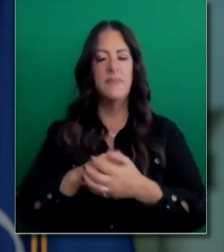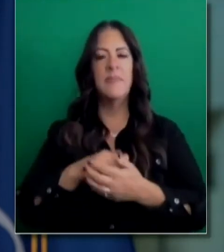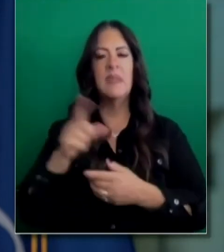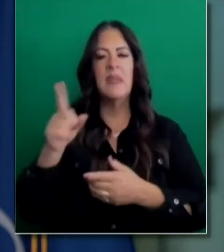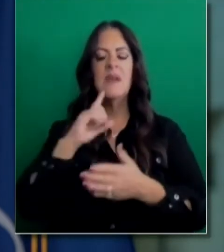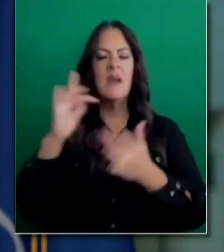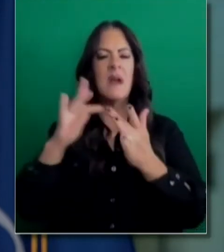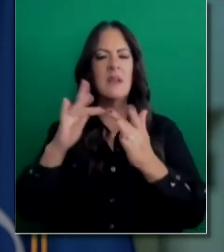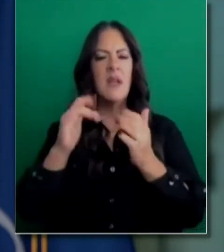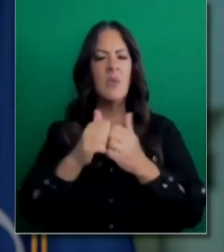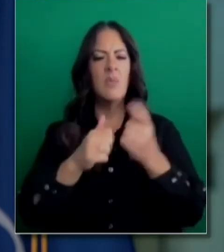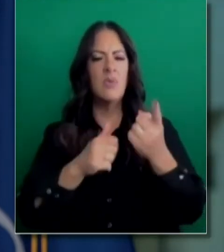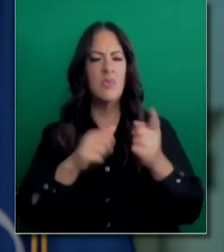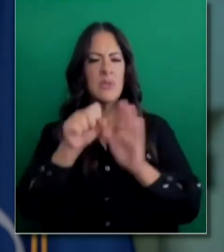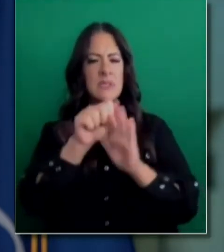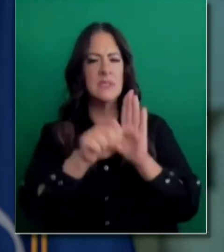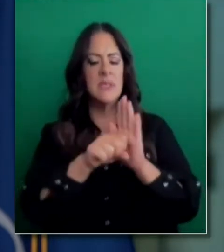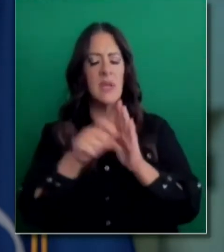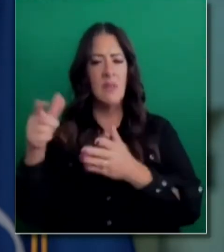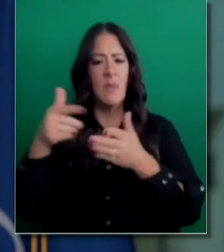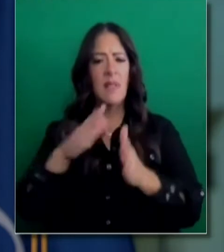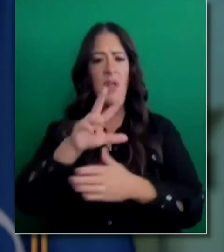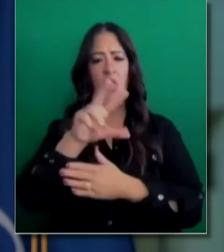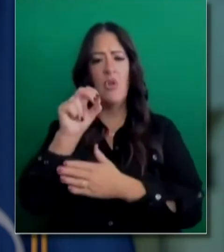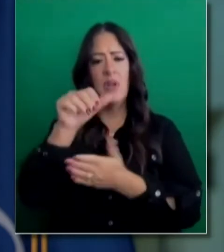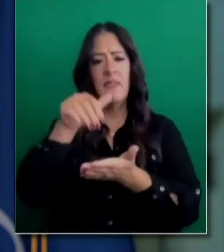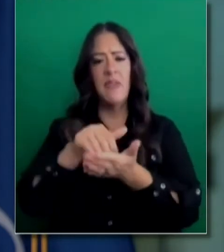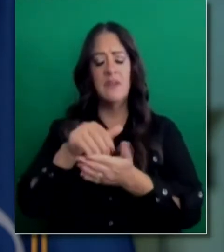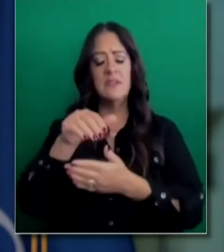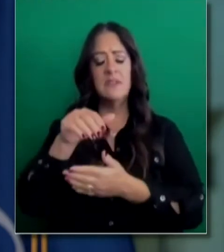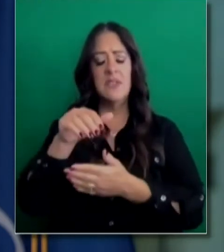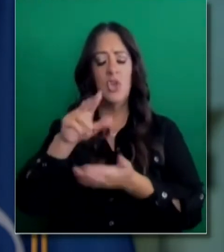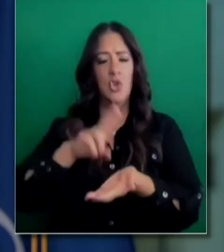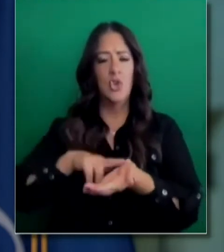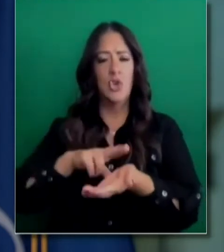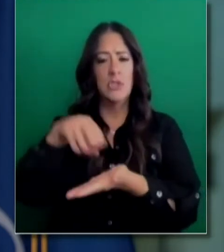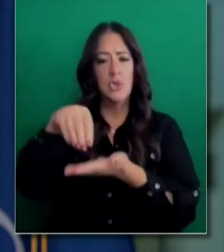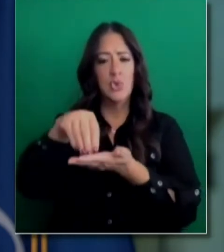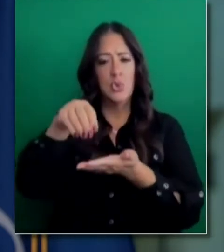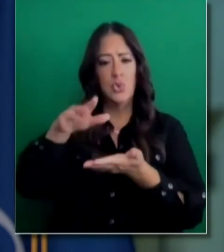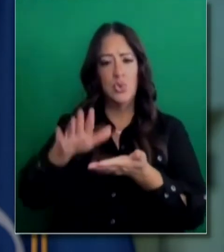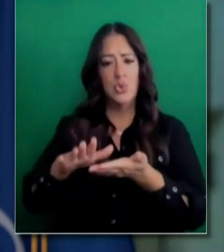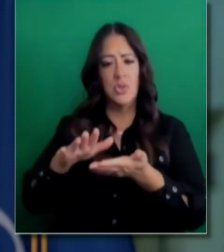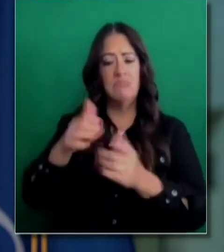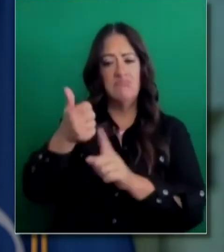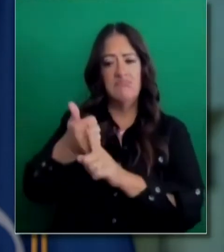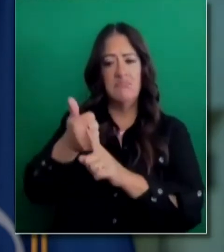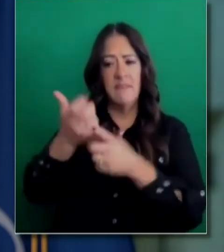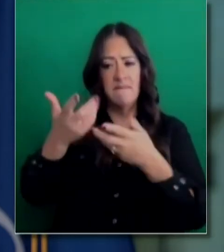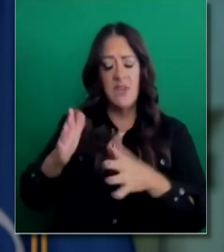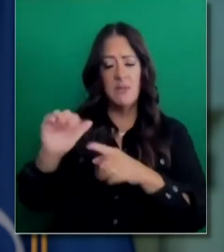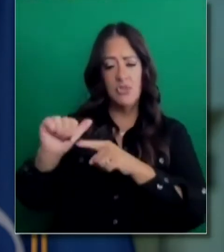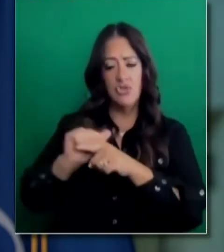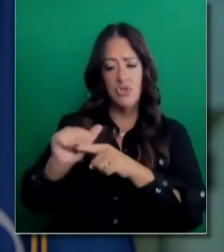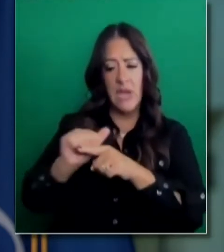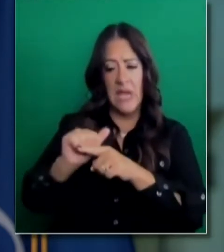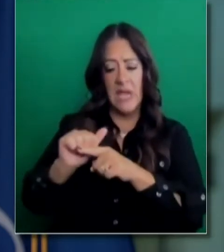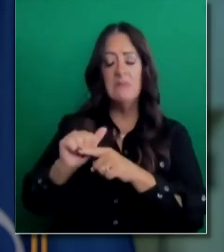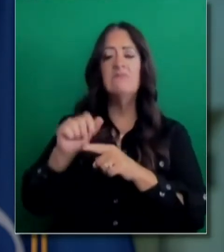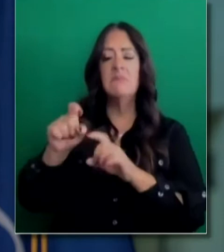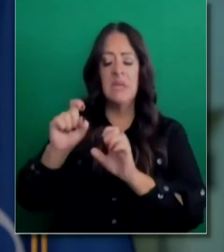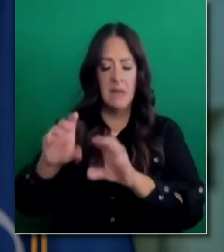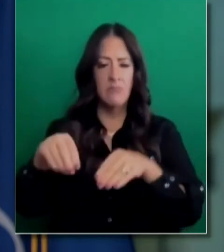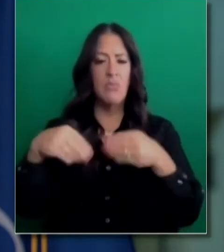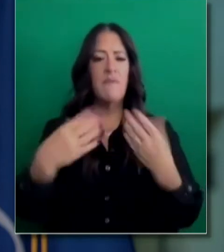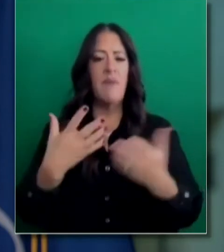allow 30,000 nursing students who have just been trained and certified to administer vaccines to help aid the backlog. And I know